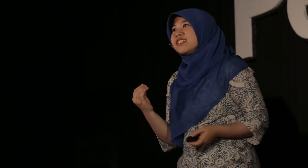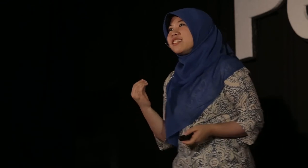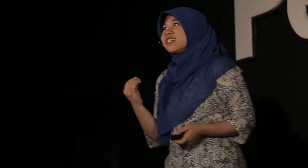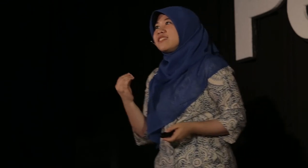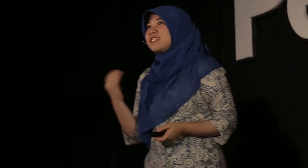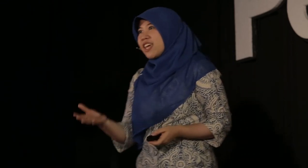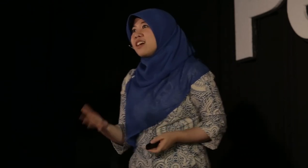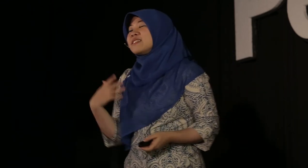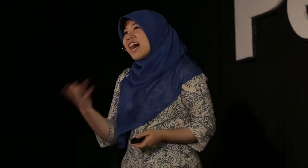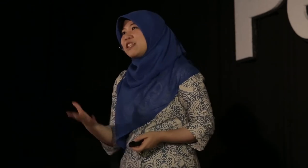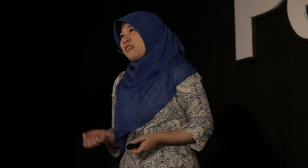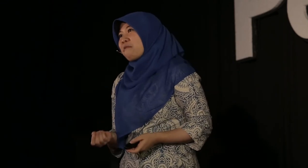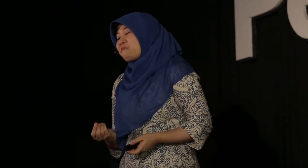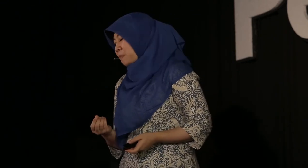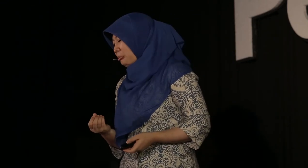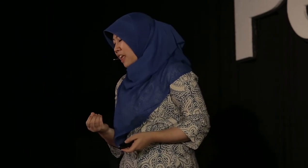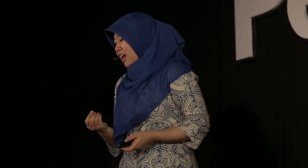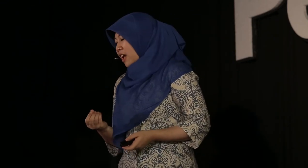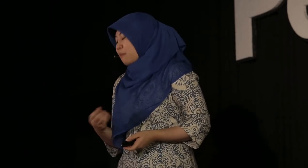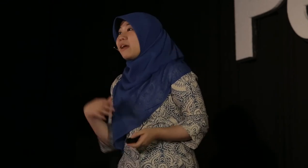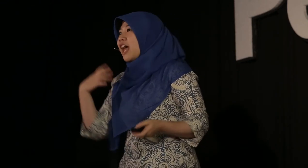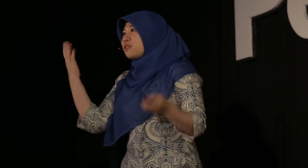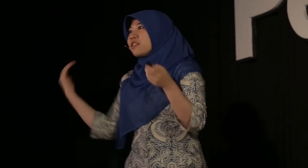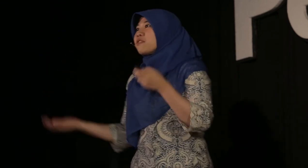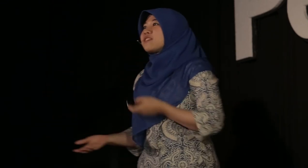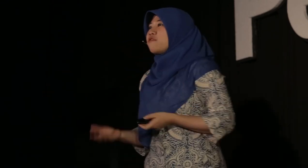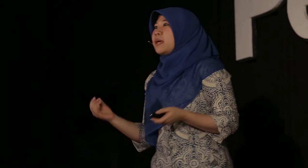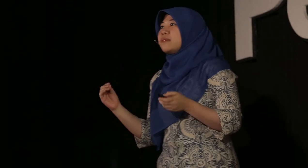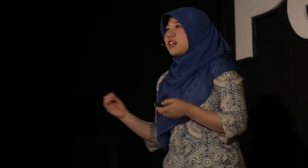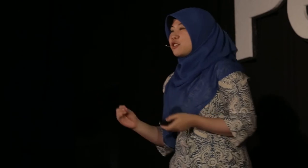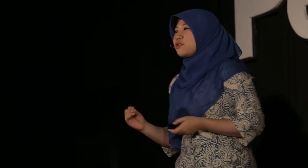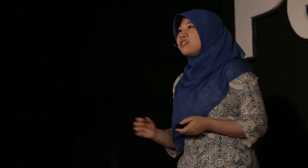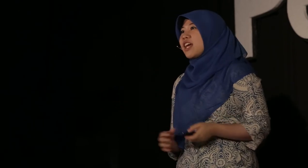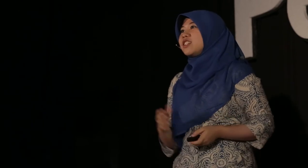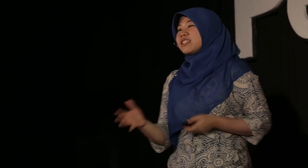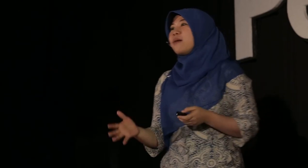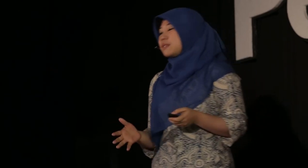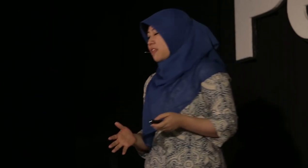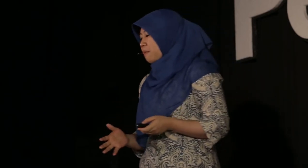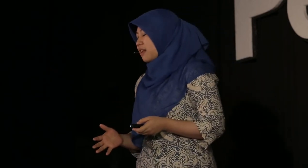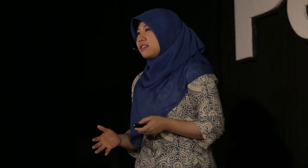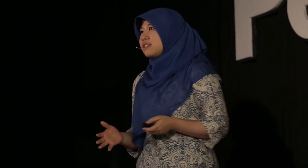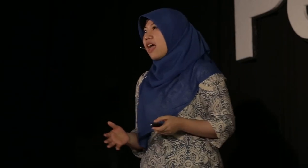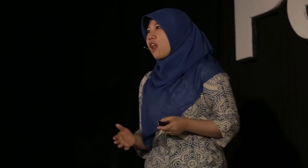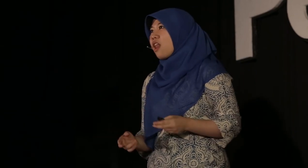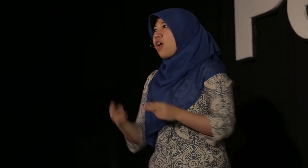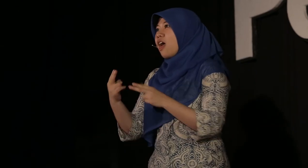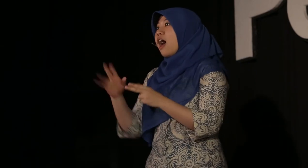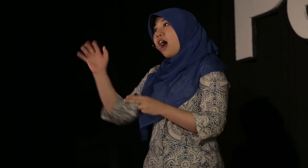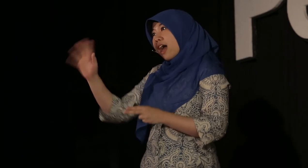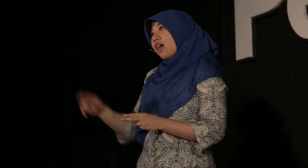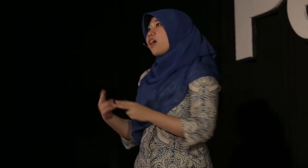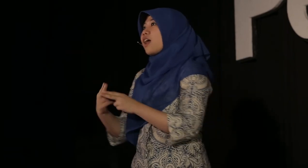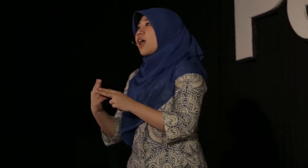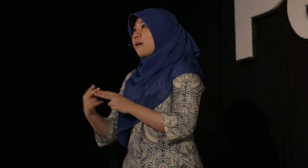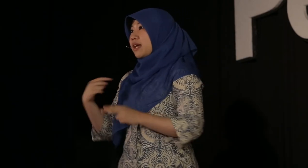would say, sign to them. But I took the risk of being misunderstood, and I just come to them and said,